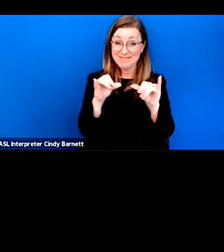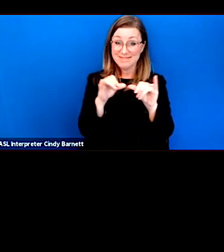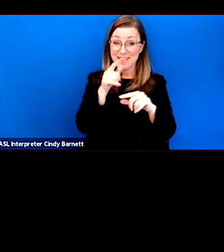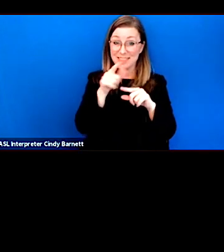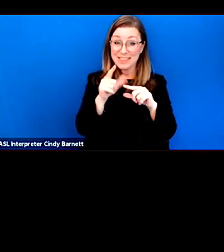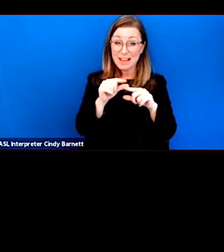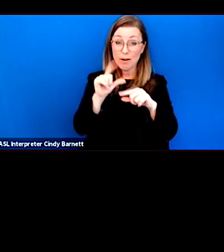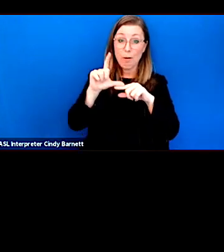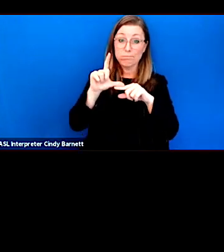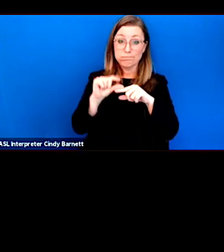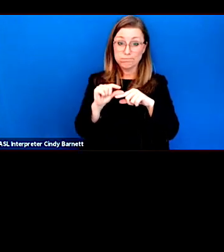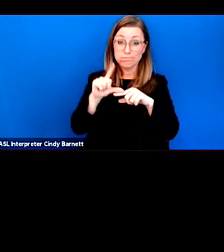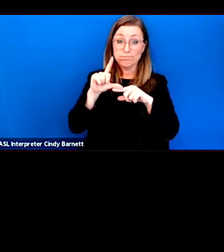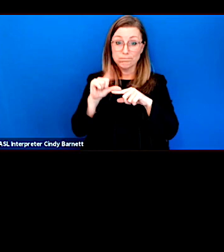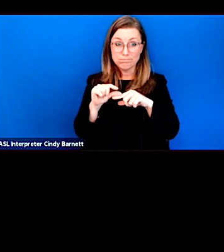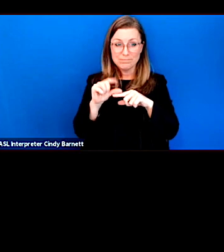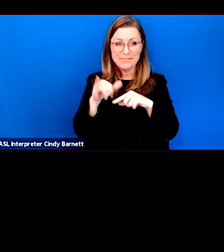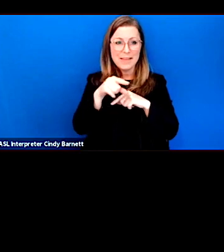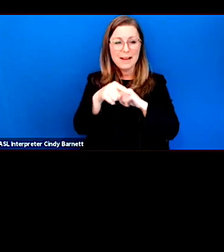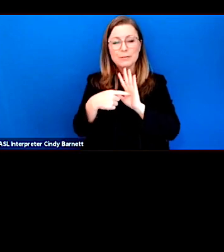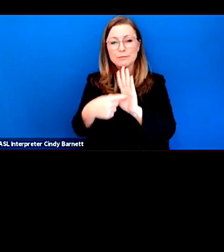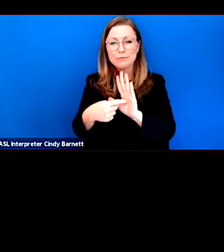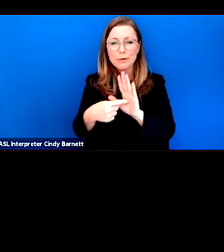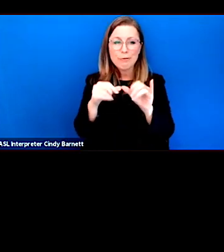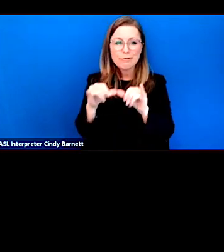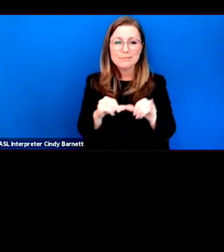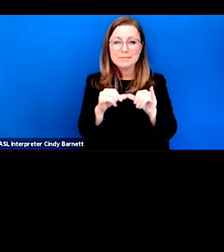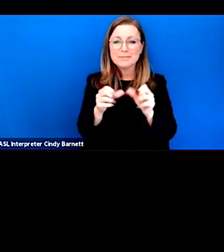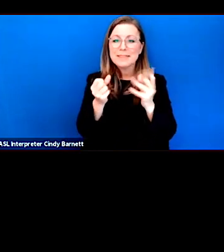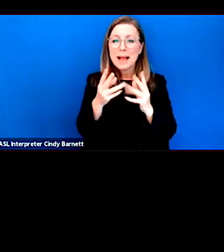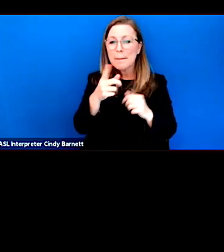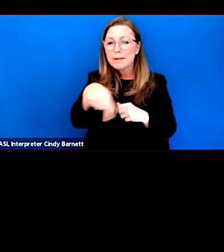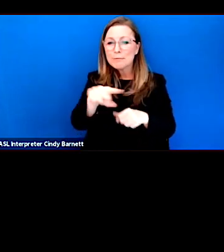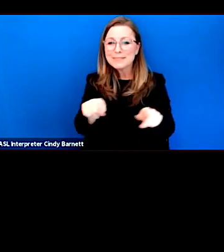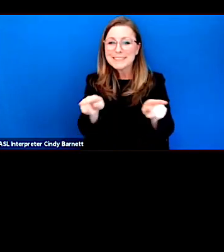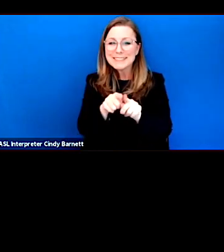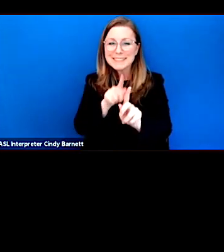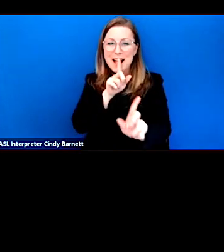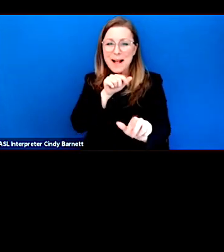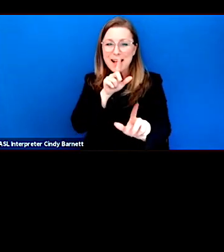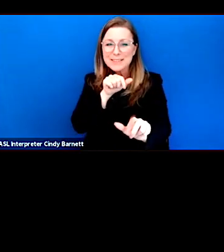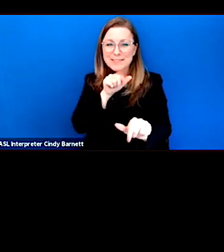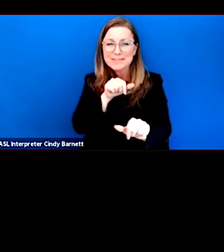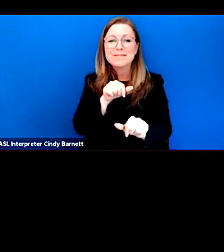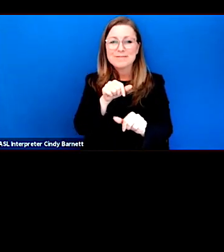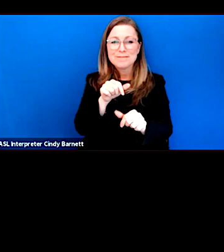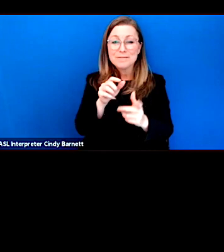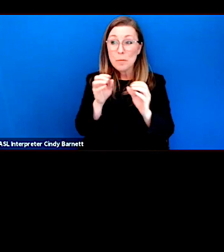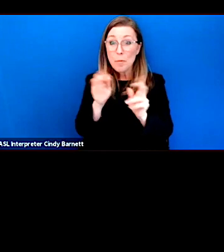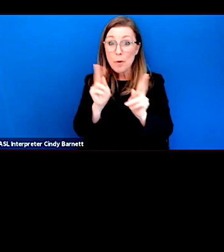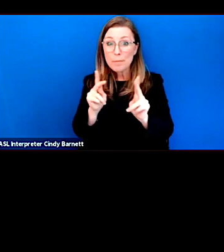search terms for this synthesis question. We see female, minoritized, success,